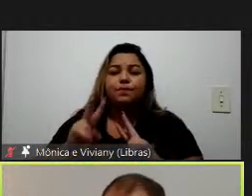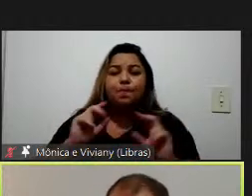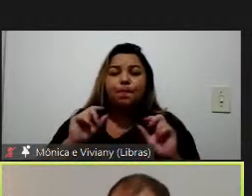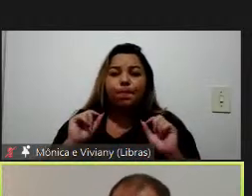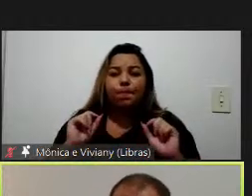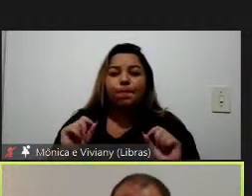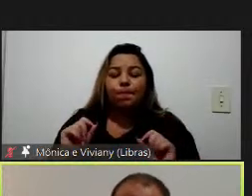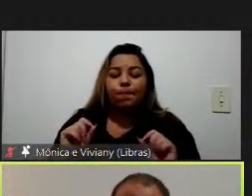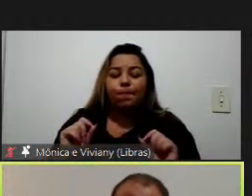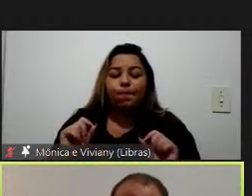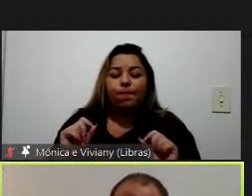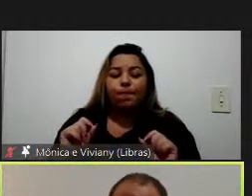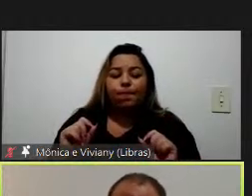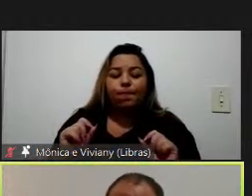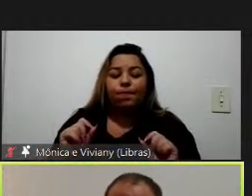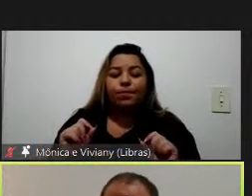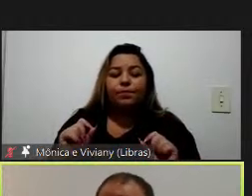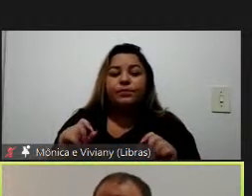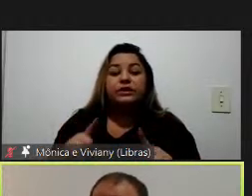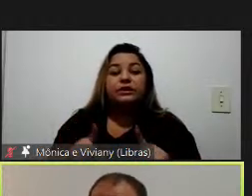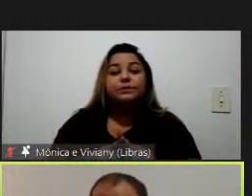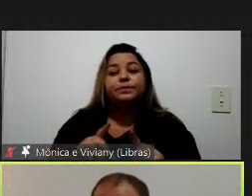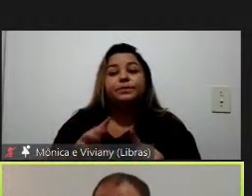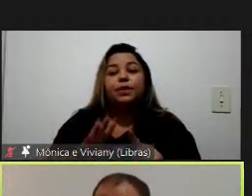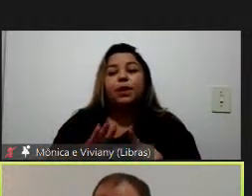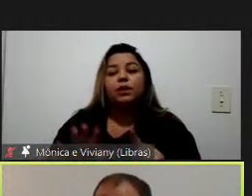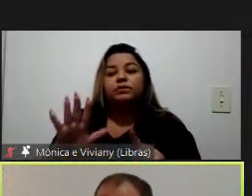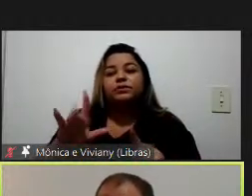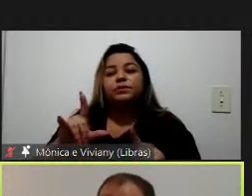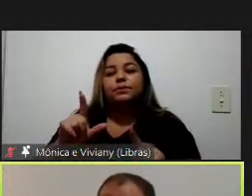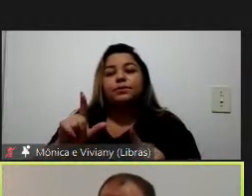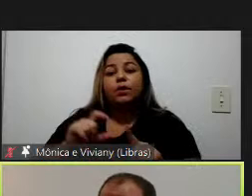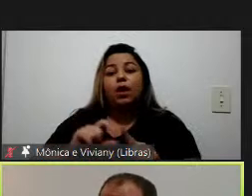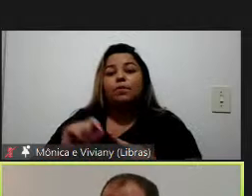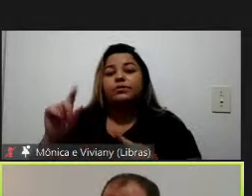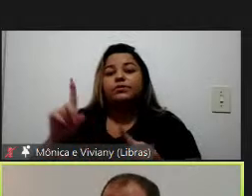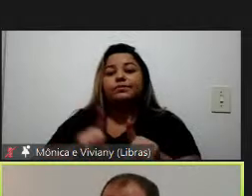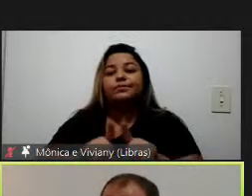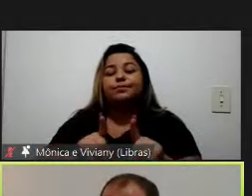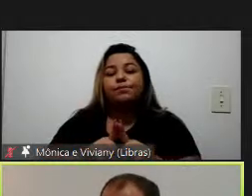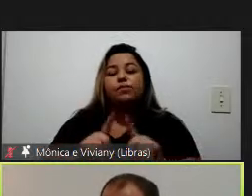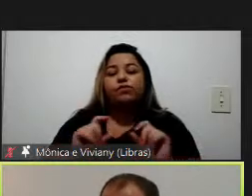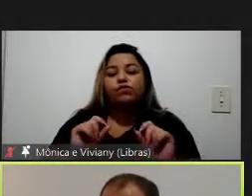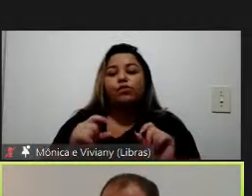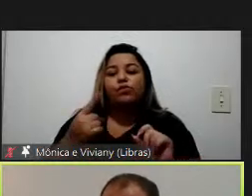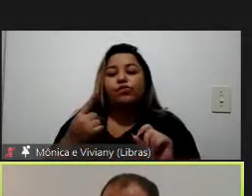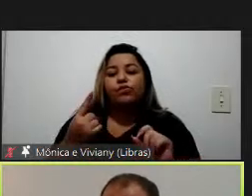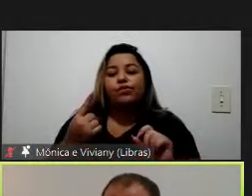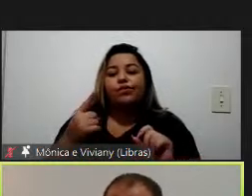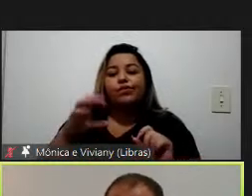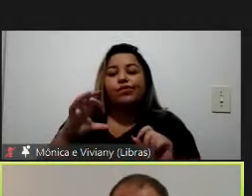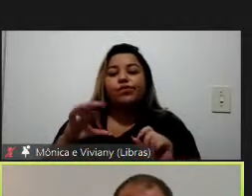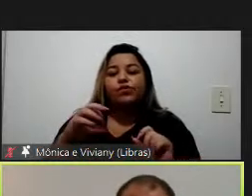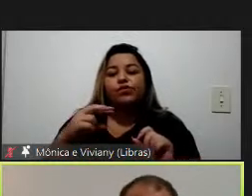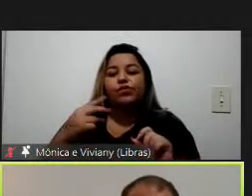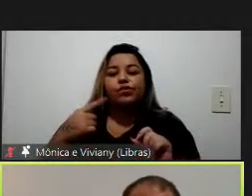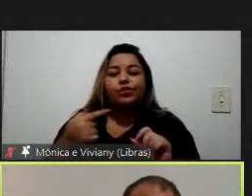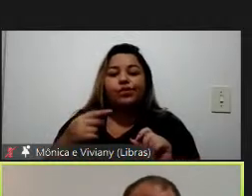lot, about sevenfold from 1% in 1975 to 7% in 2015.